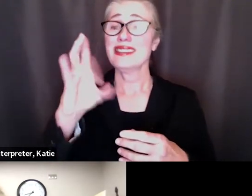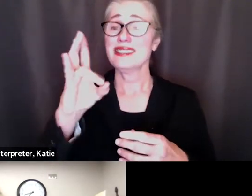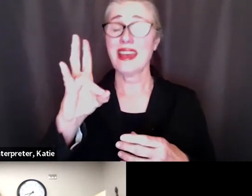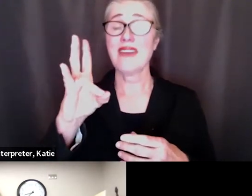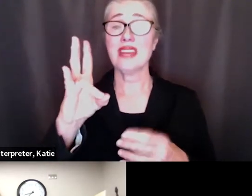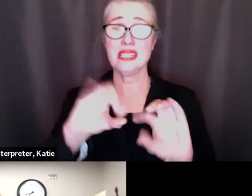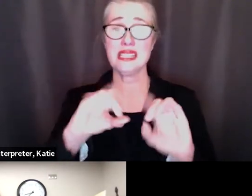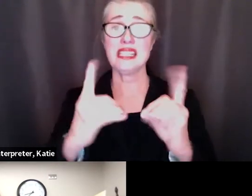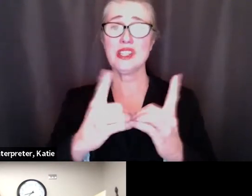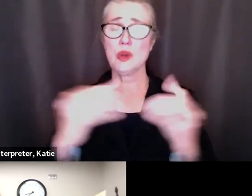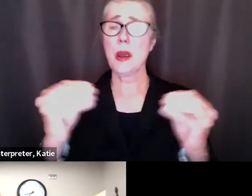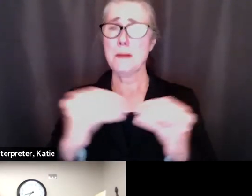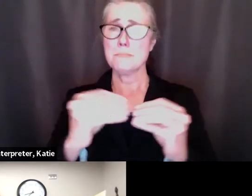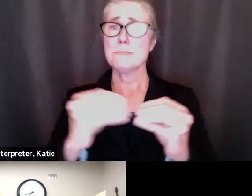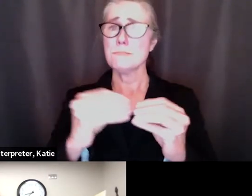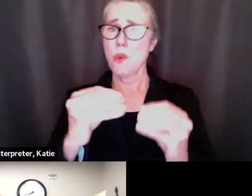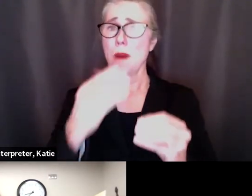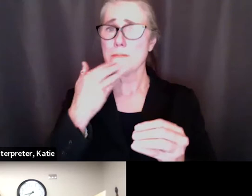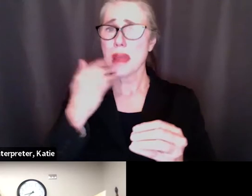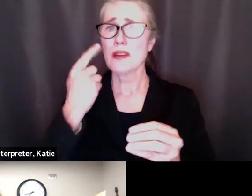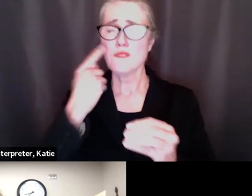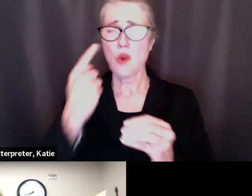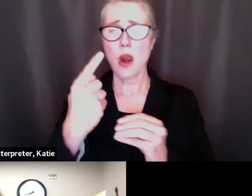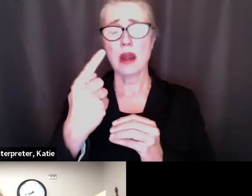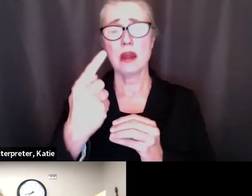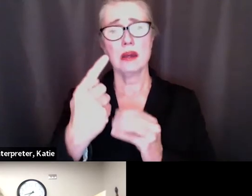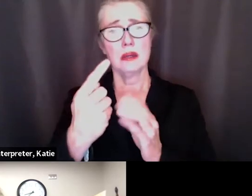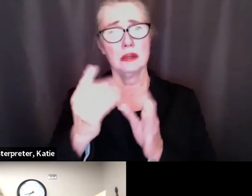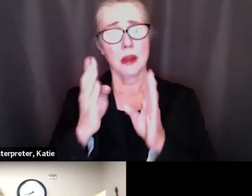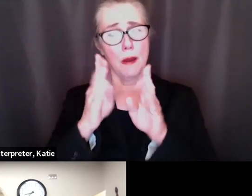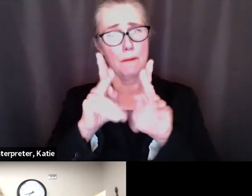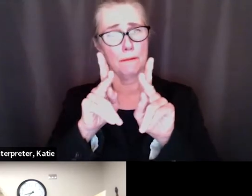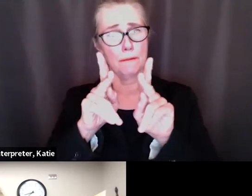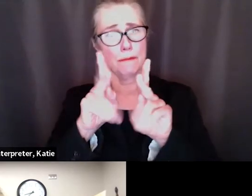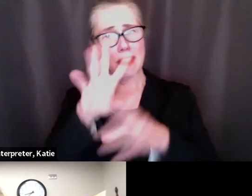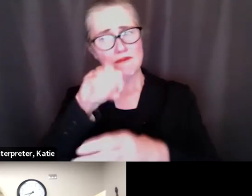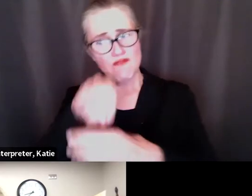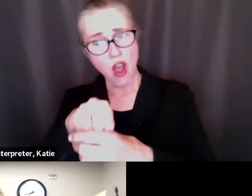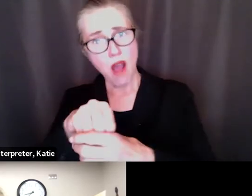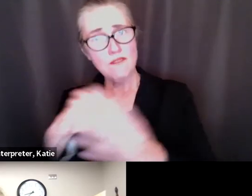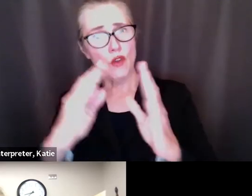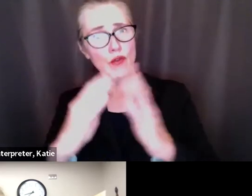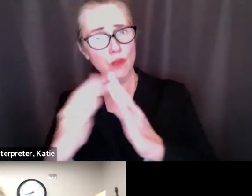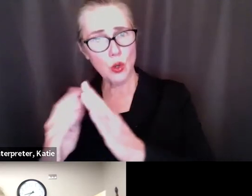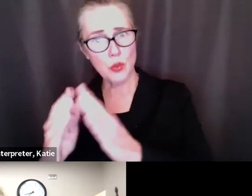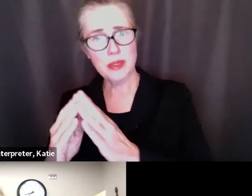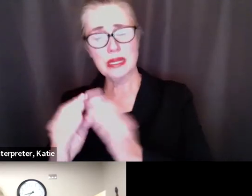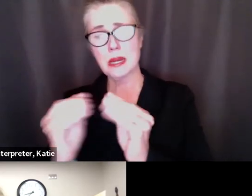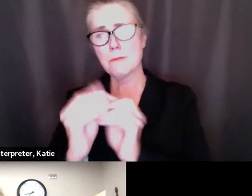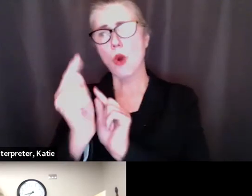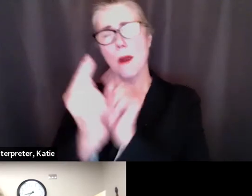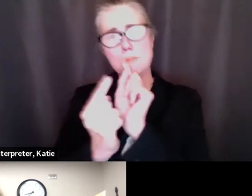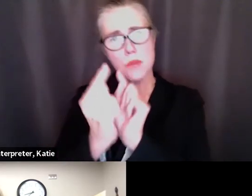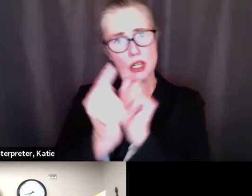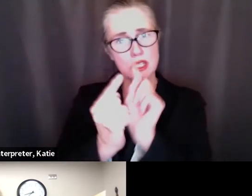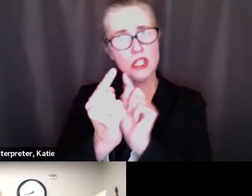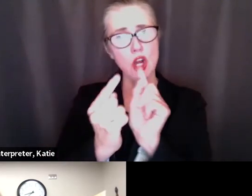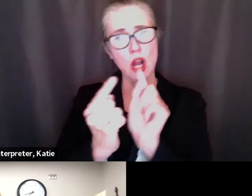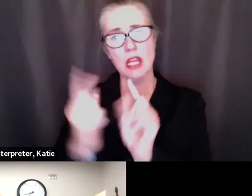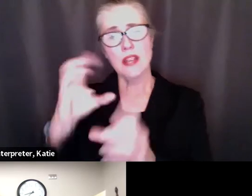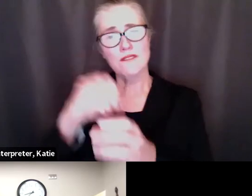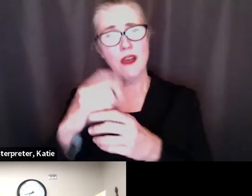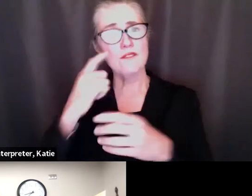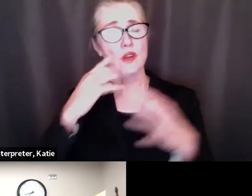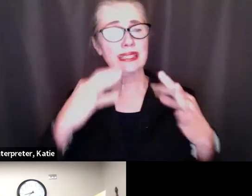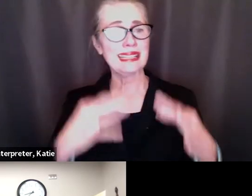focused approach to engaging and involving our community in important issues and decisions i see the